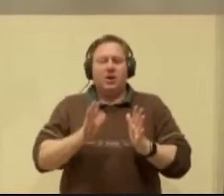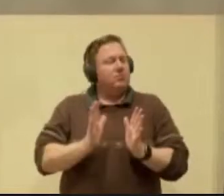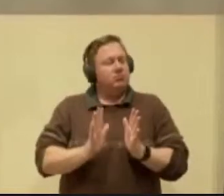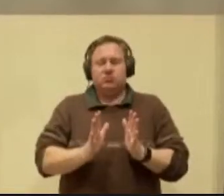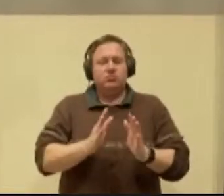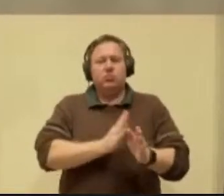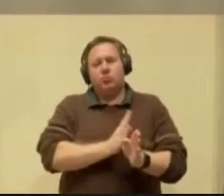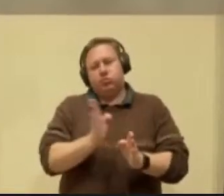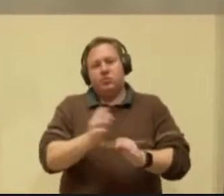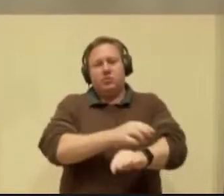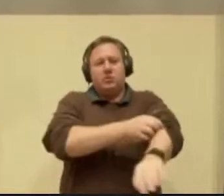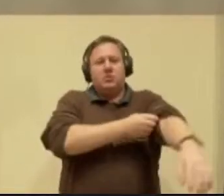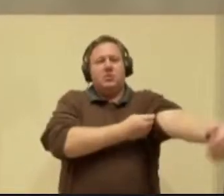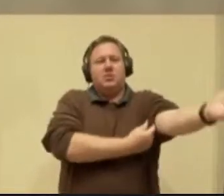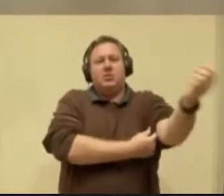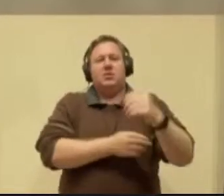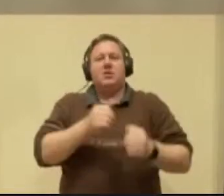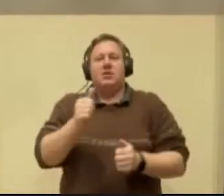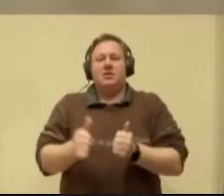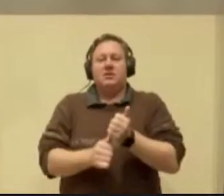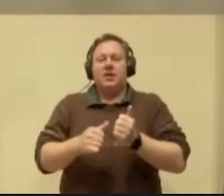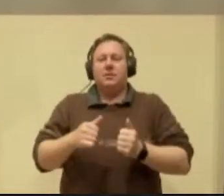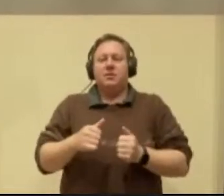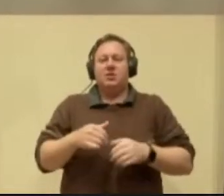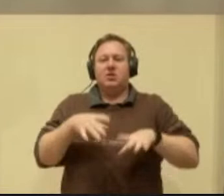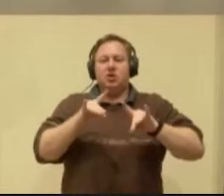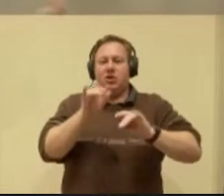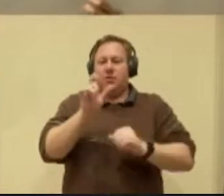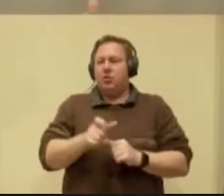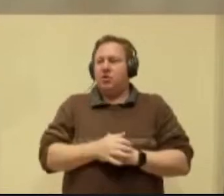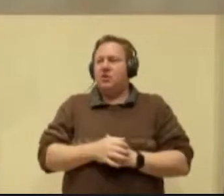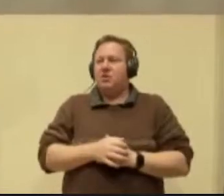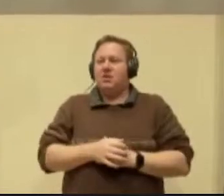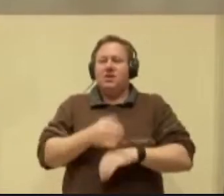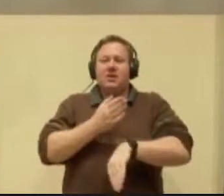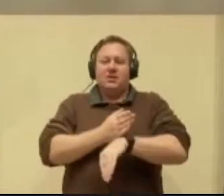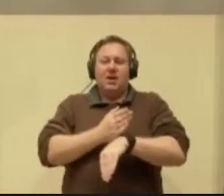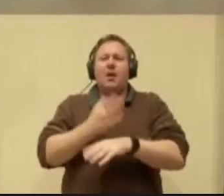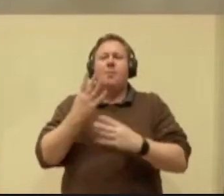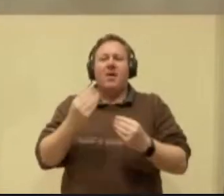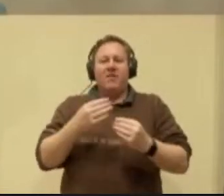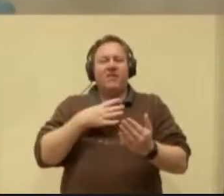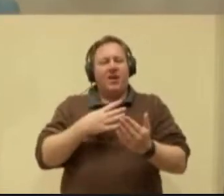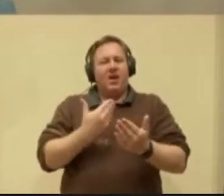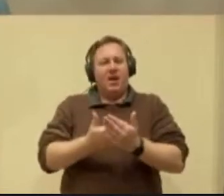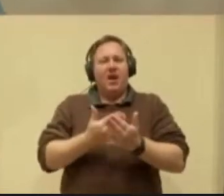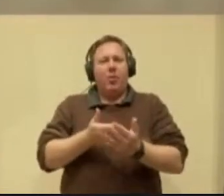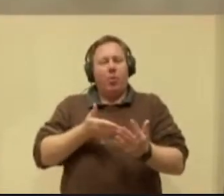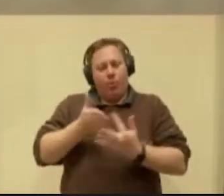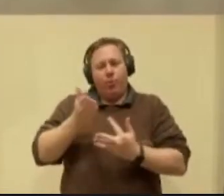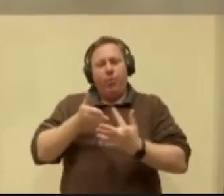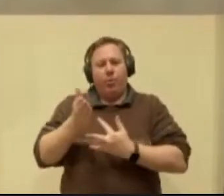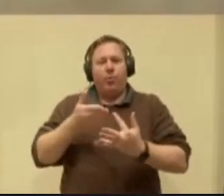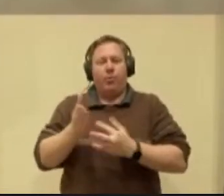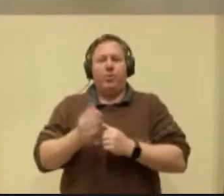with the assurance that the deputy chair in your spare time will go have an opportunity to go through it